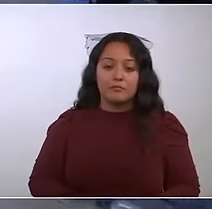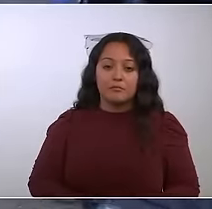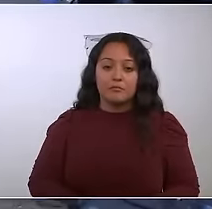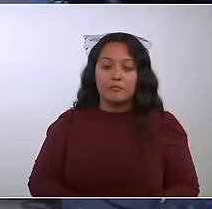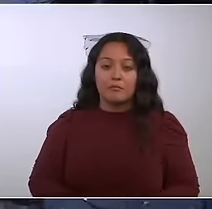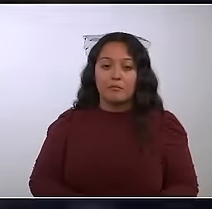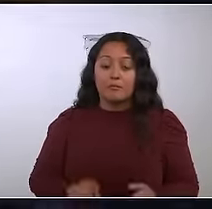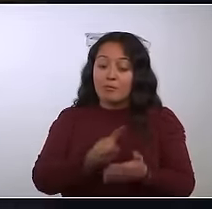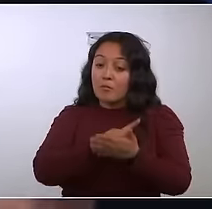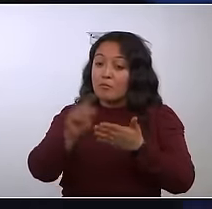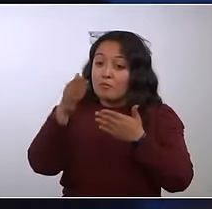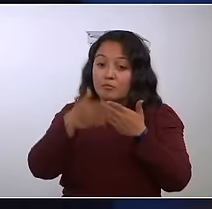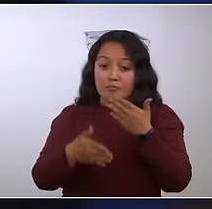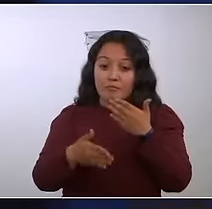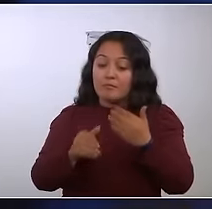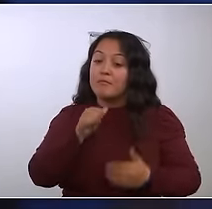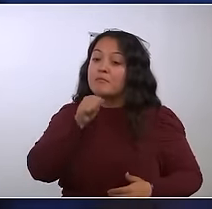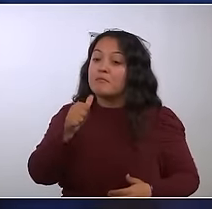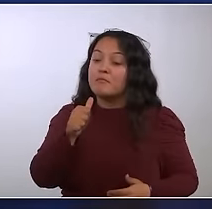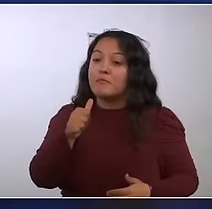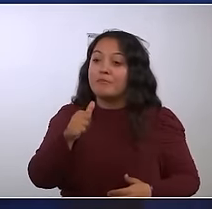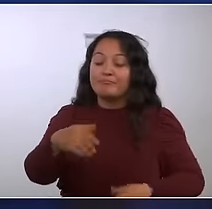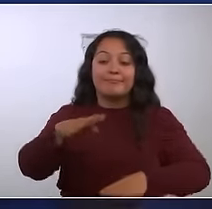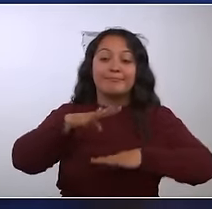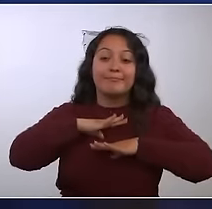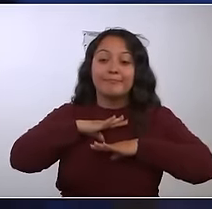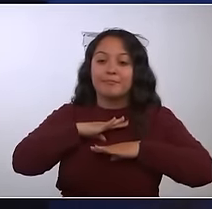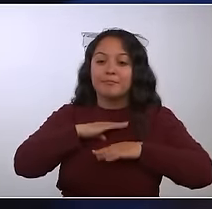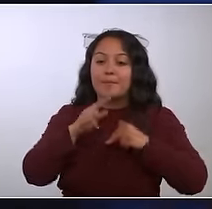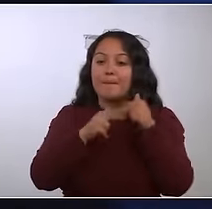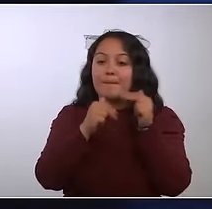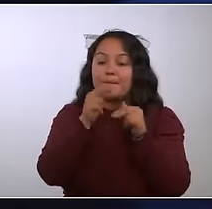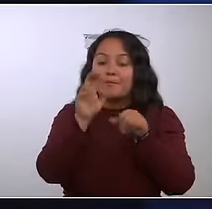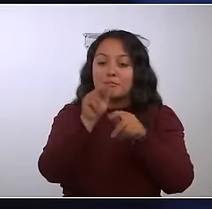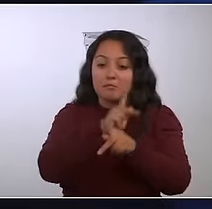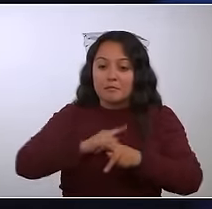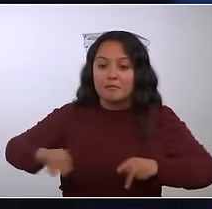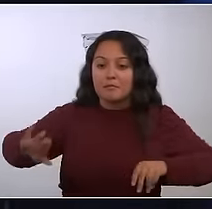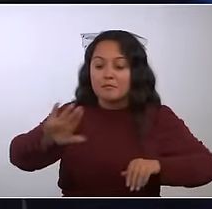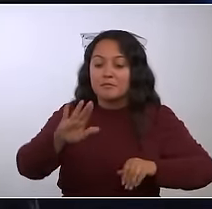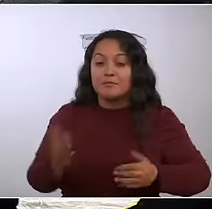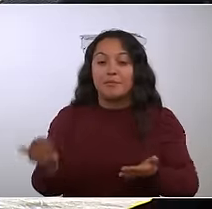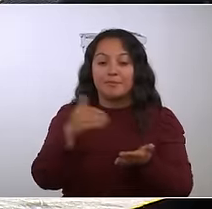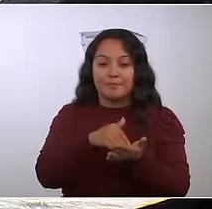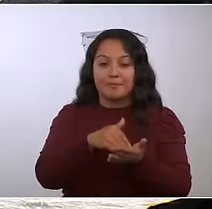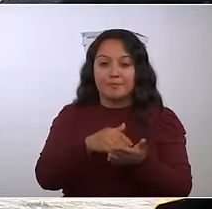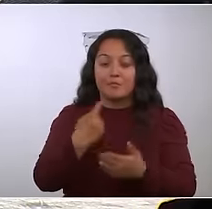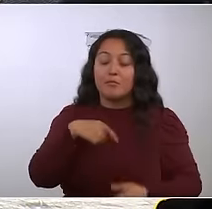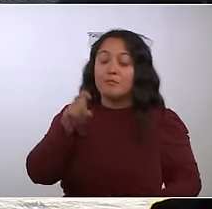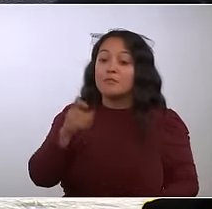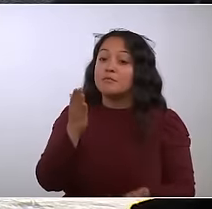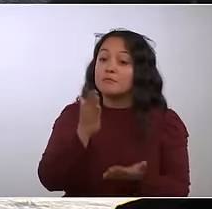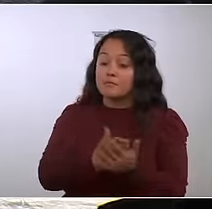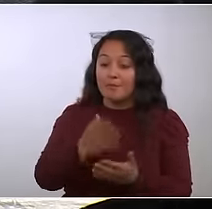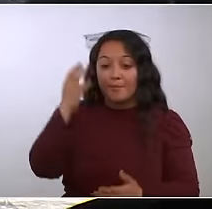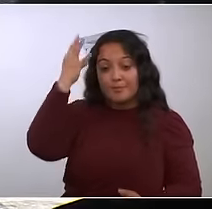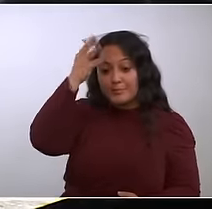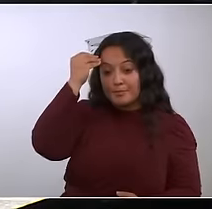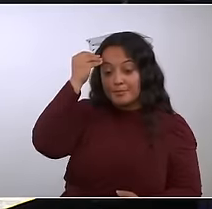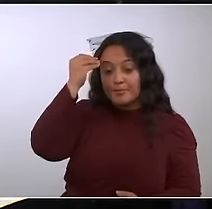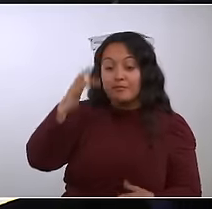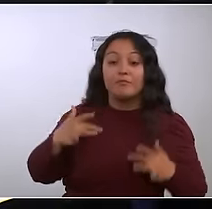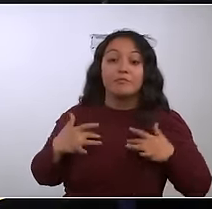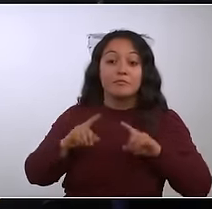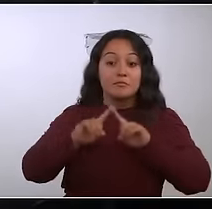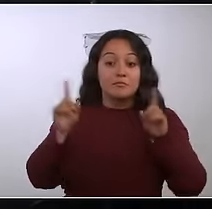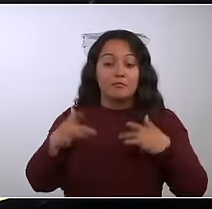weekend is not going to build the kingdom. Un fin de semana no va a edificar el reino. We have to stop thinking like events. Necesitamos parar